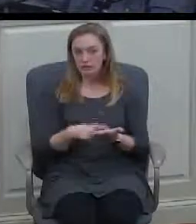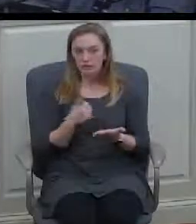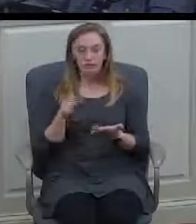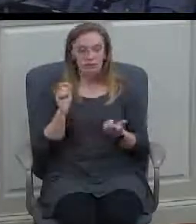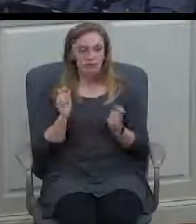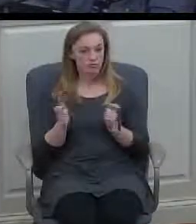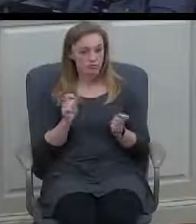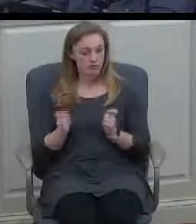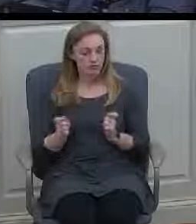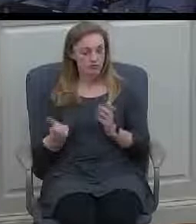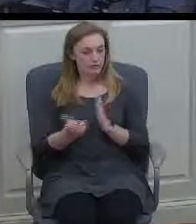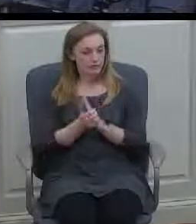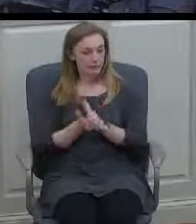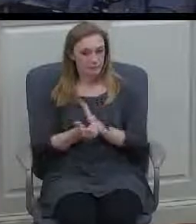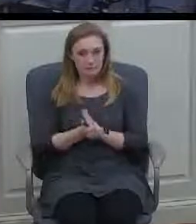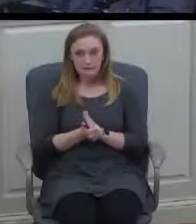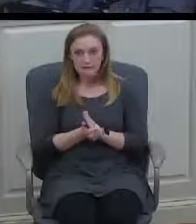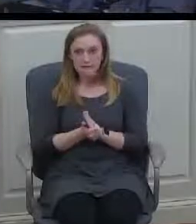amendments?